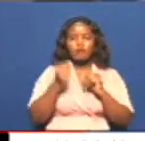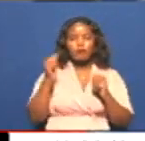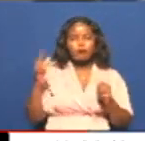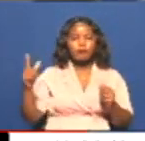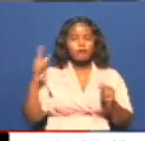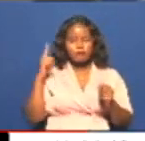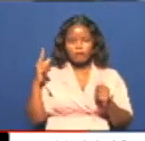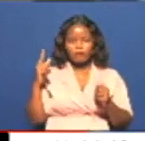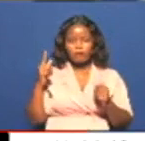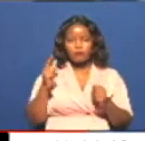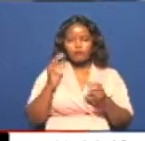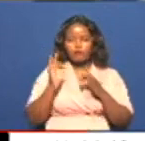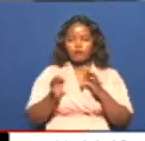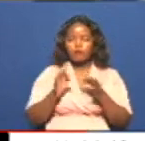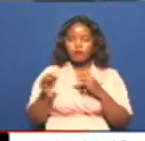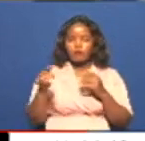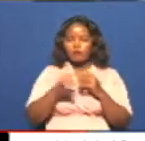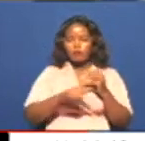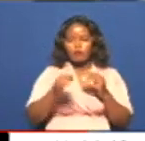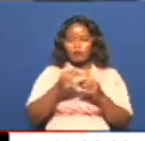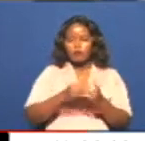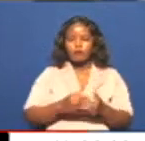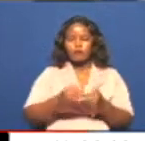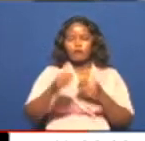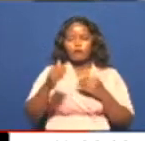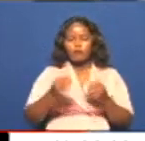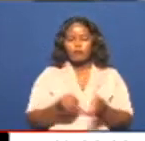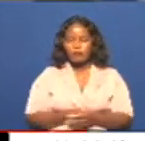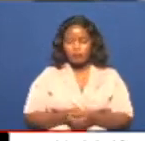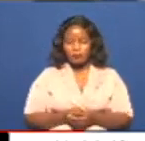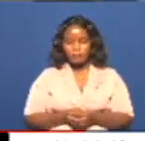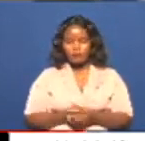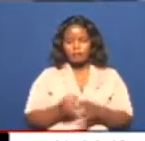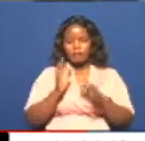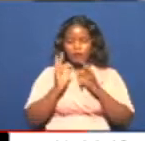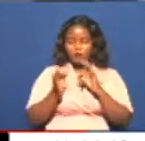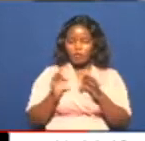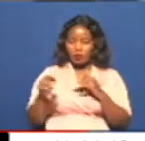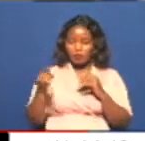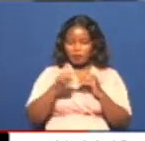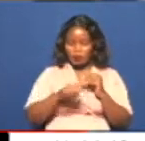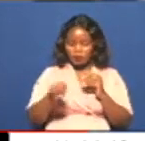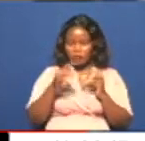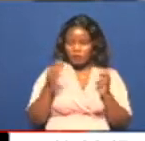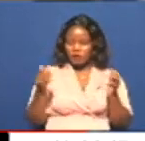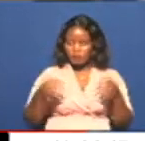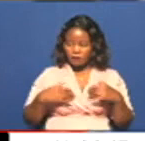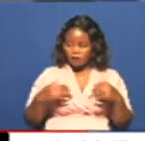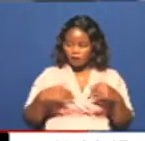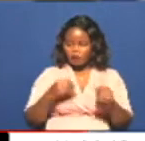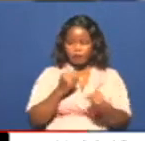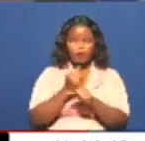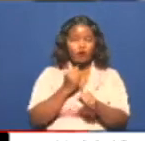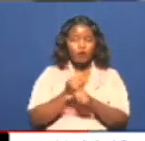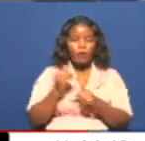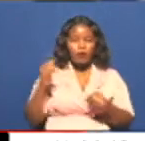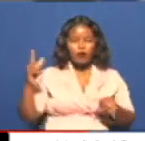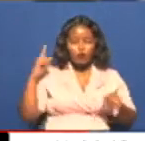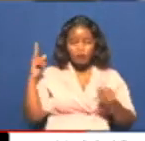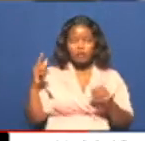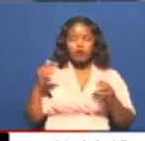at time, because we have to fit these laws to we have to make these laws to fit